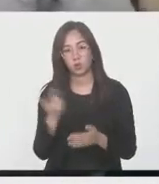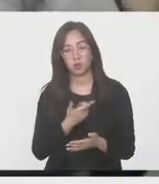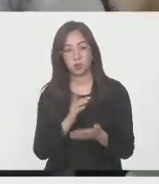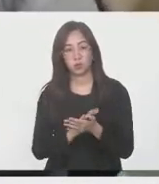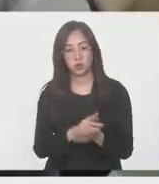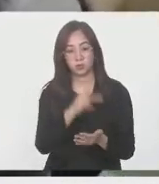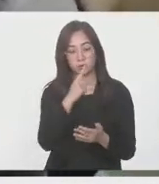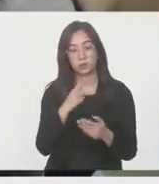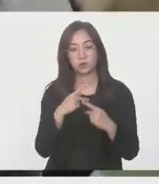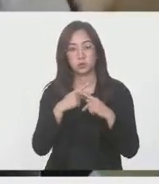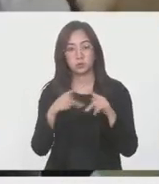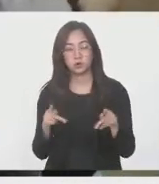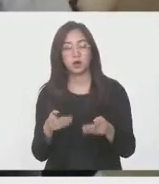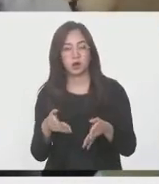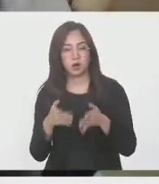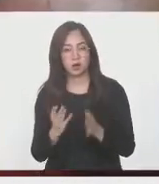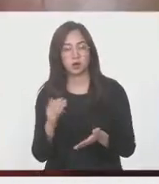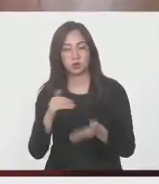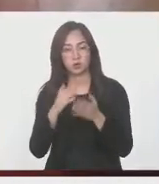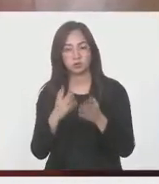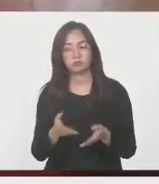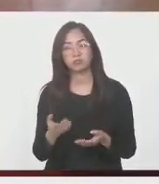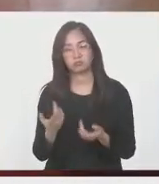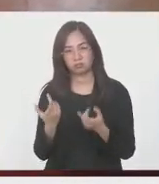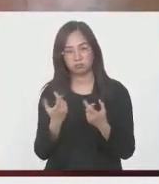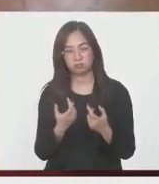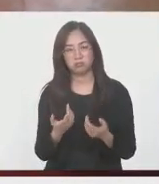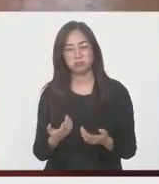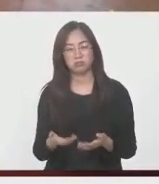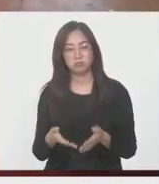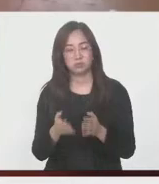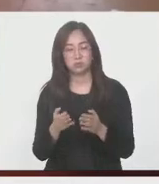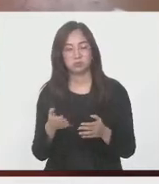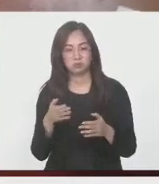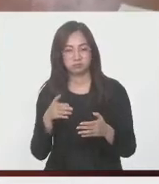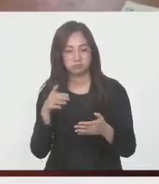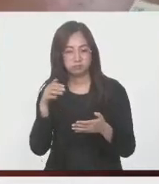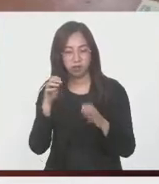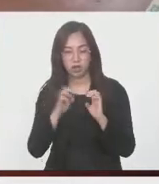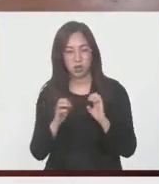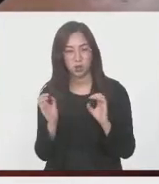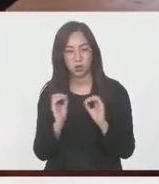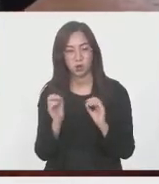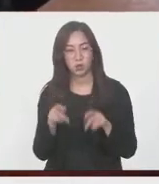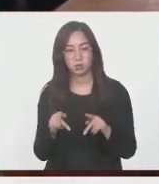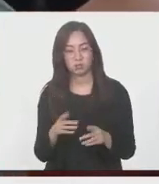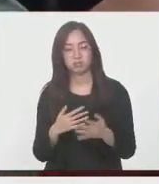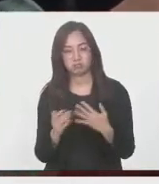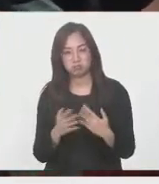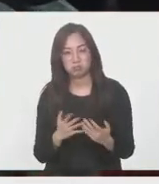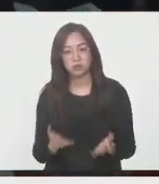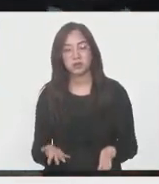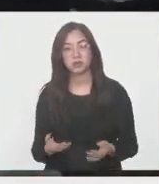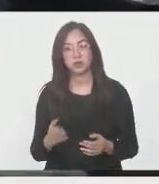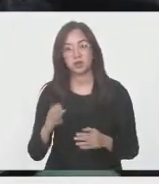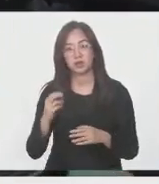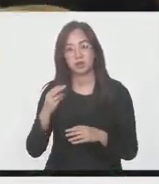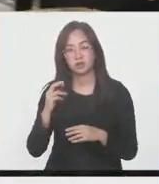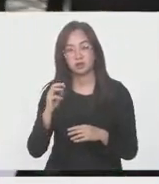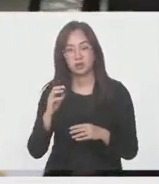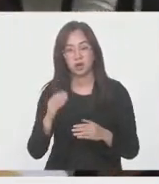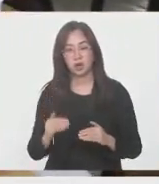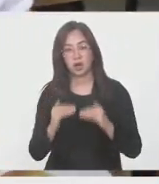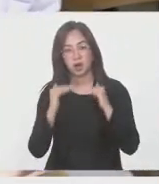allow disadvantaged students to take their examinations without required permits. It also covers higher education institutions and